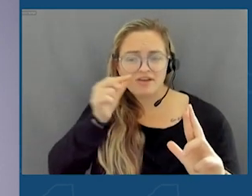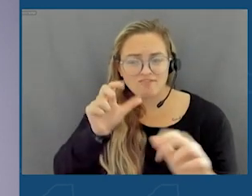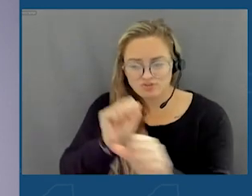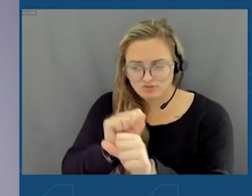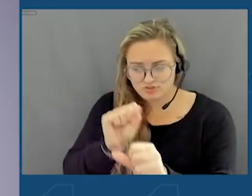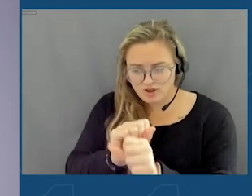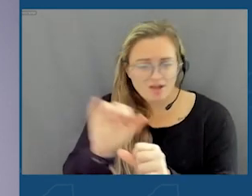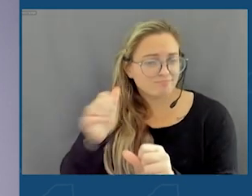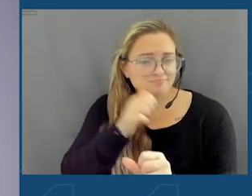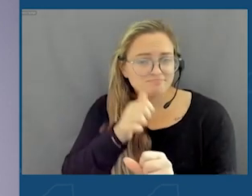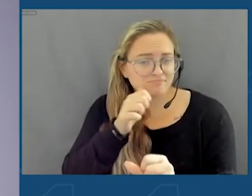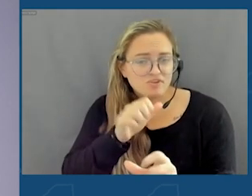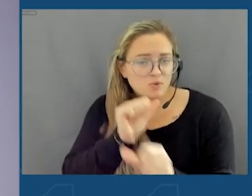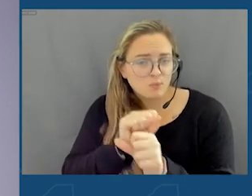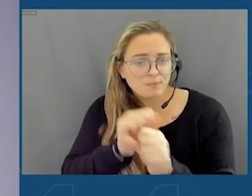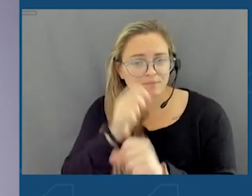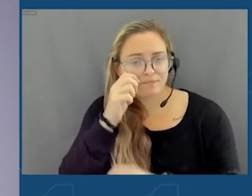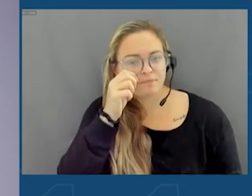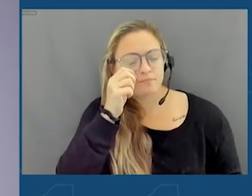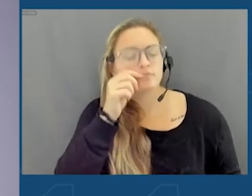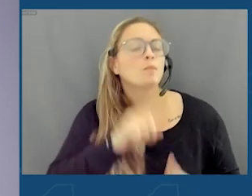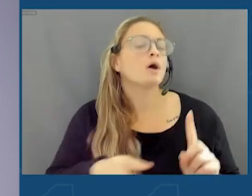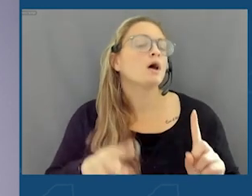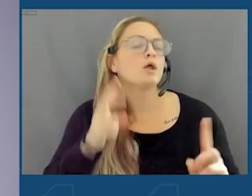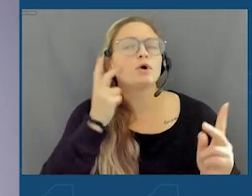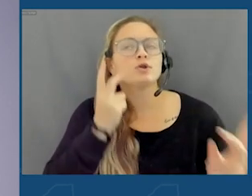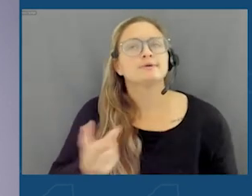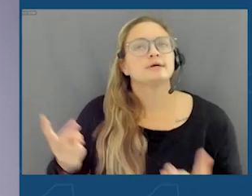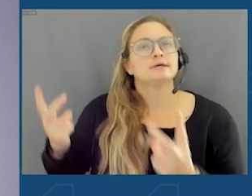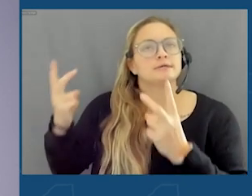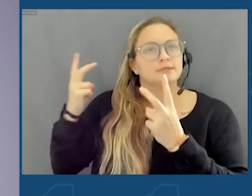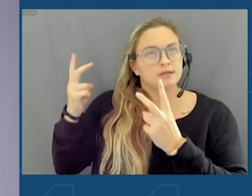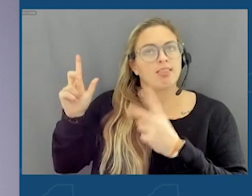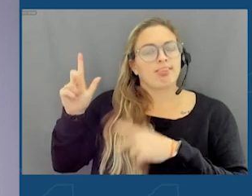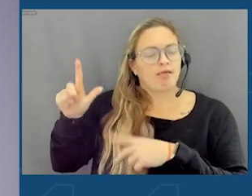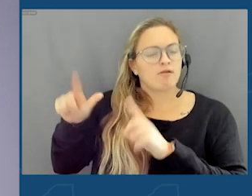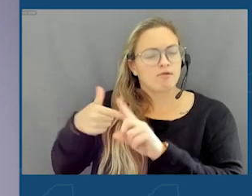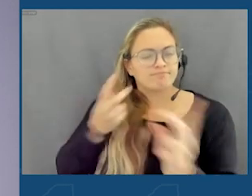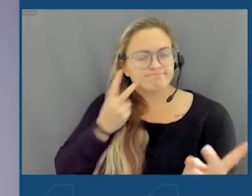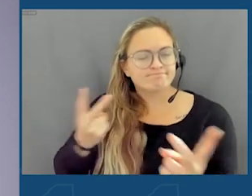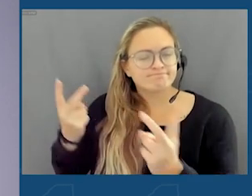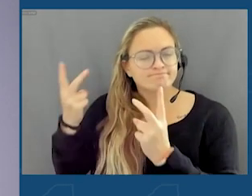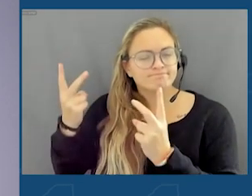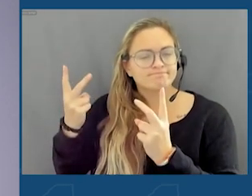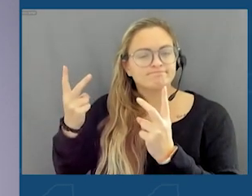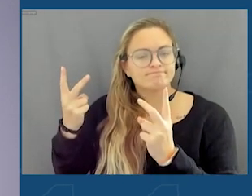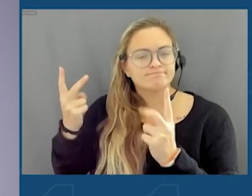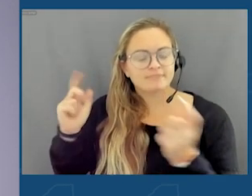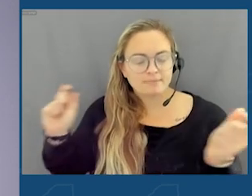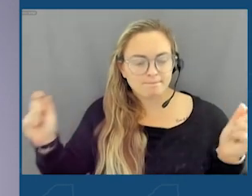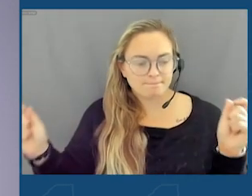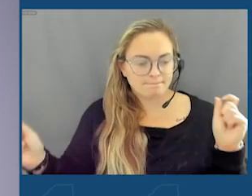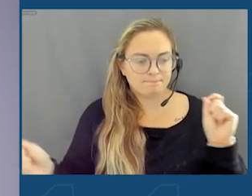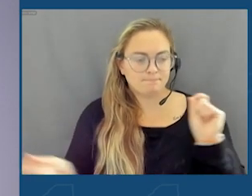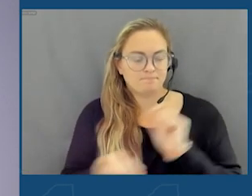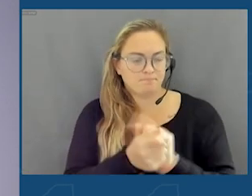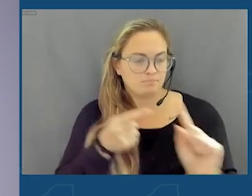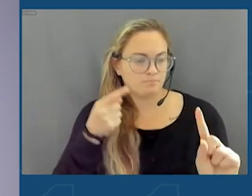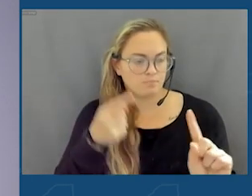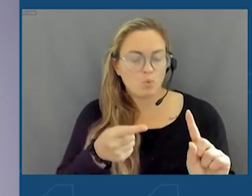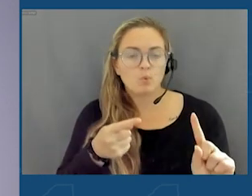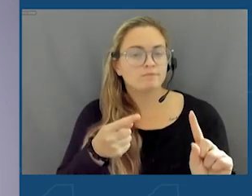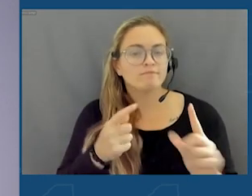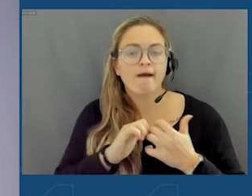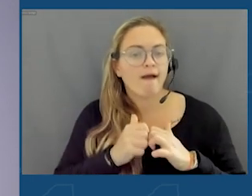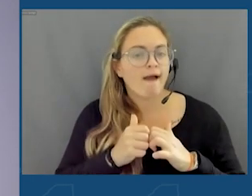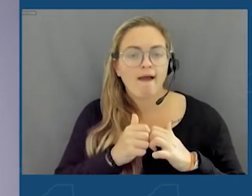day. But I want people to look back at this time as a turning point in how